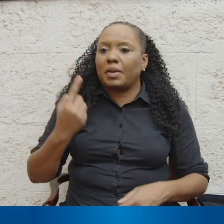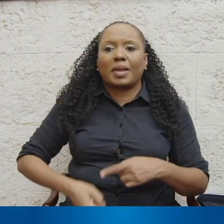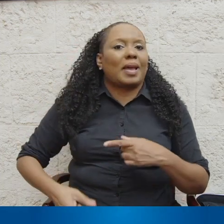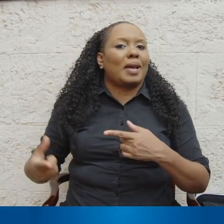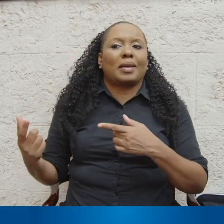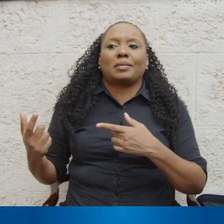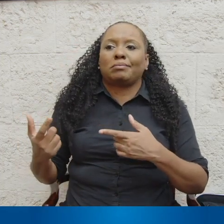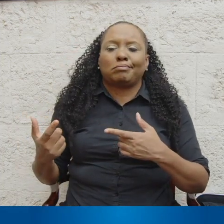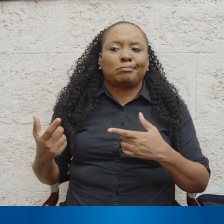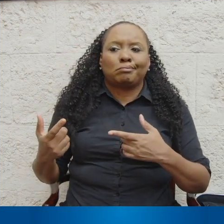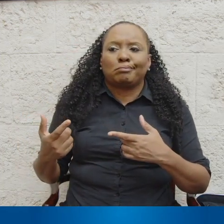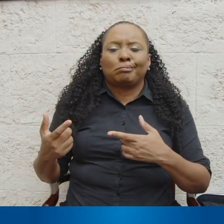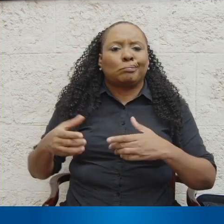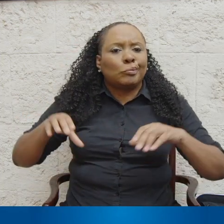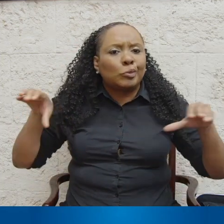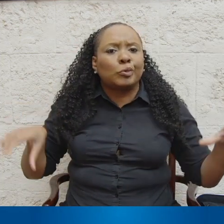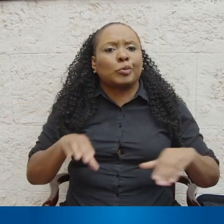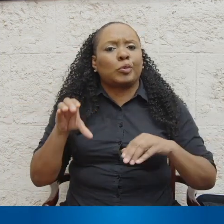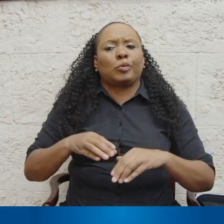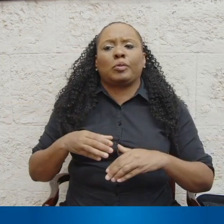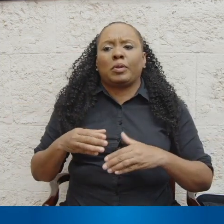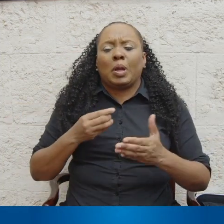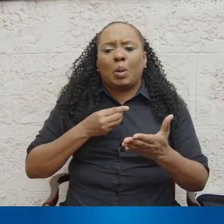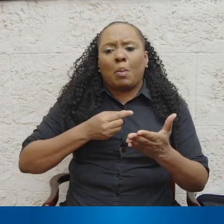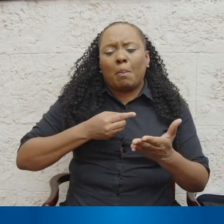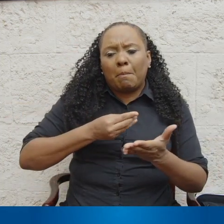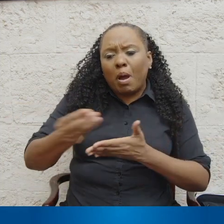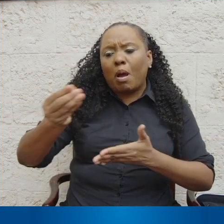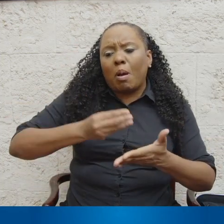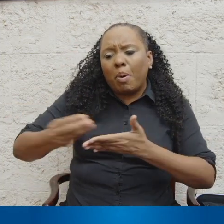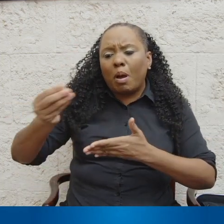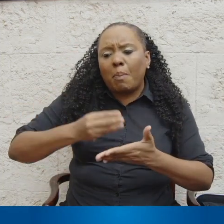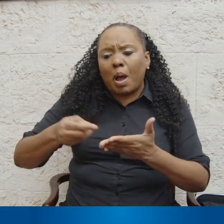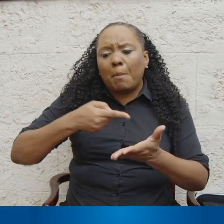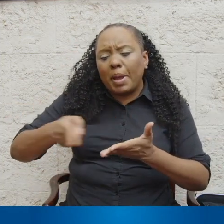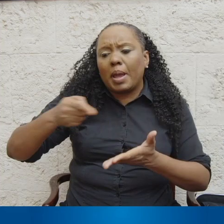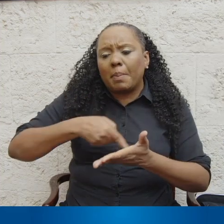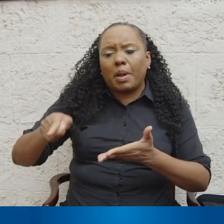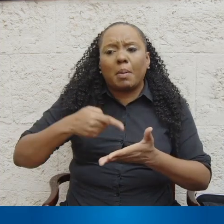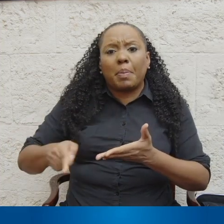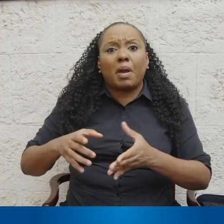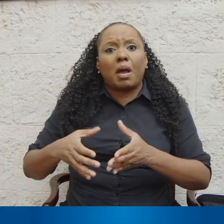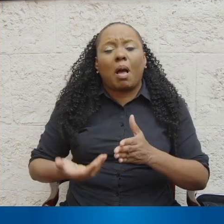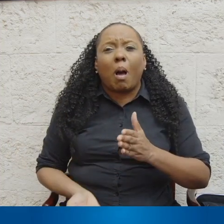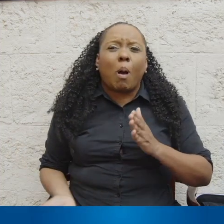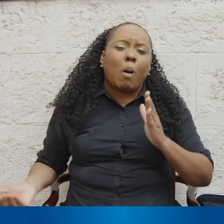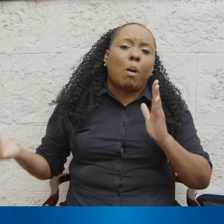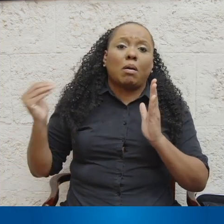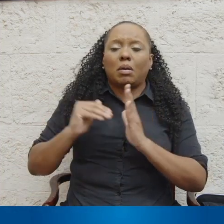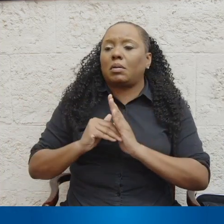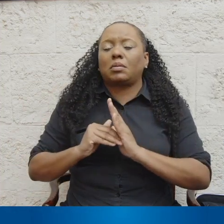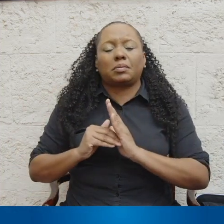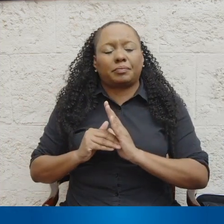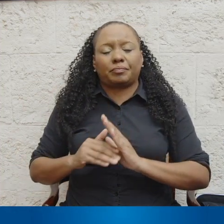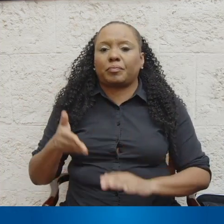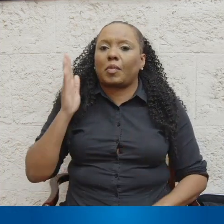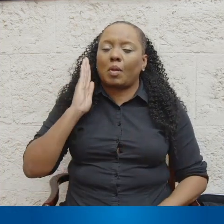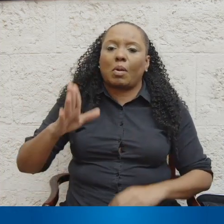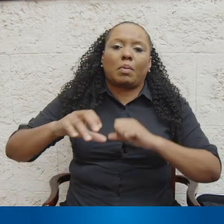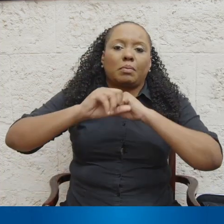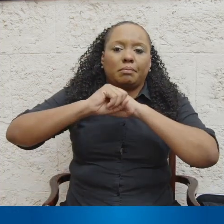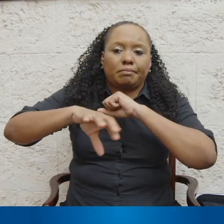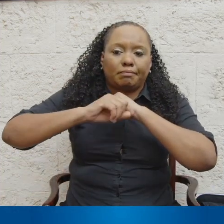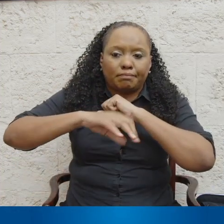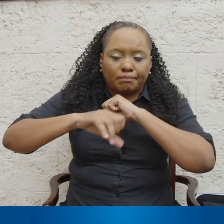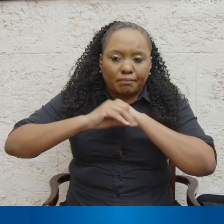people to now start to take responsibility for securing their own properties. We are going to put out a lot of public service announcements and